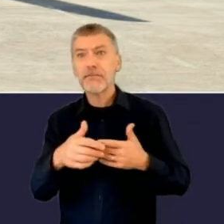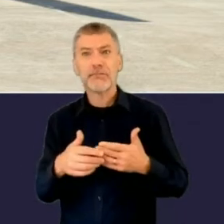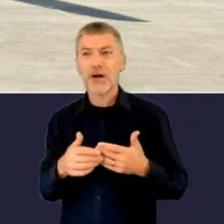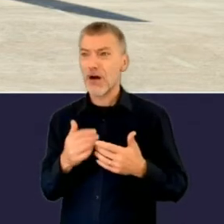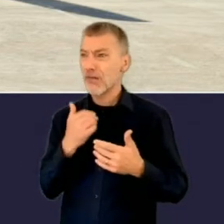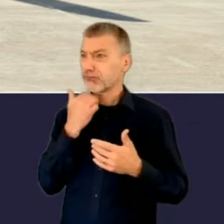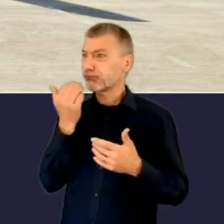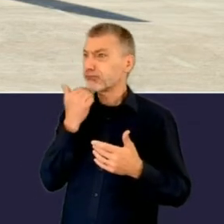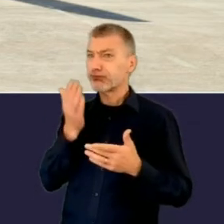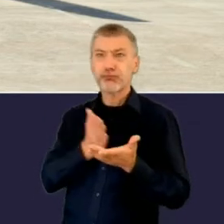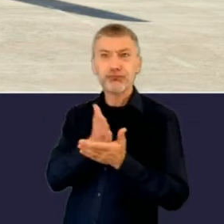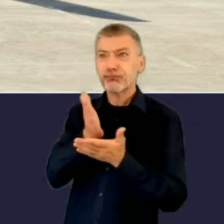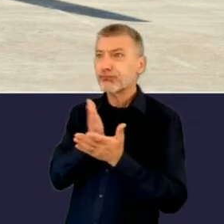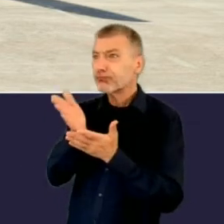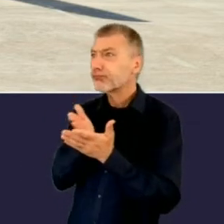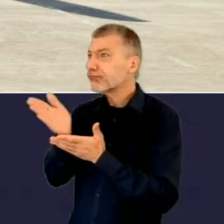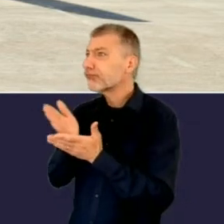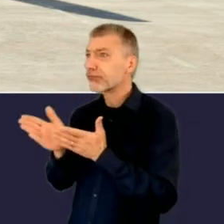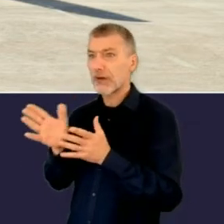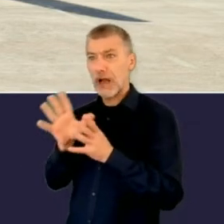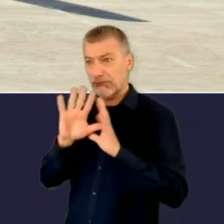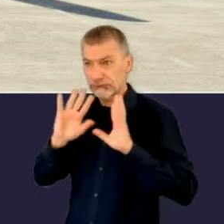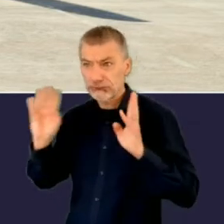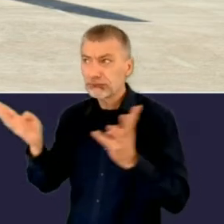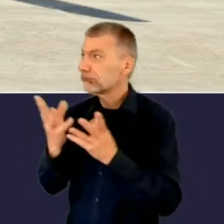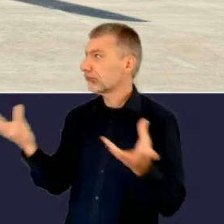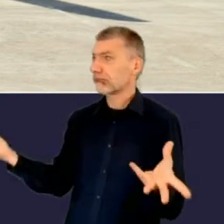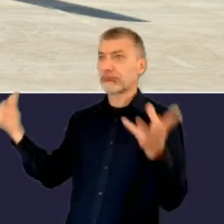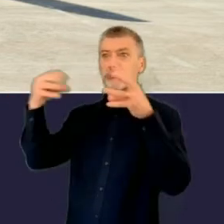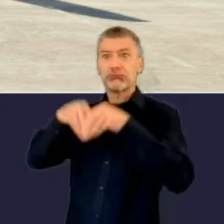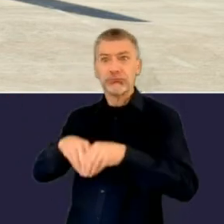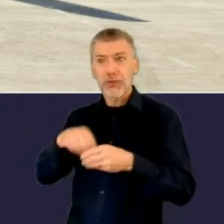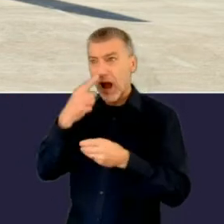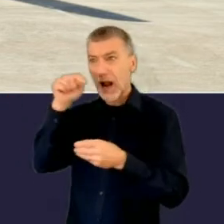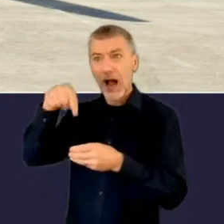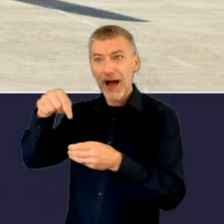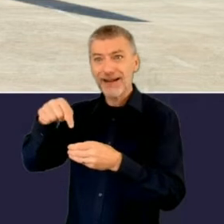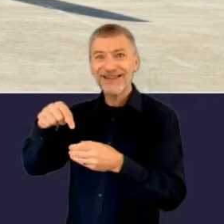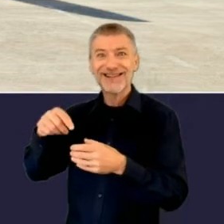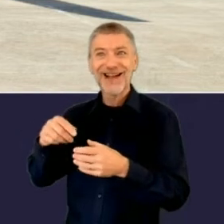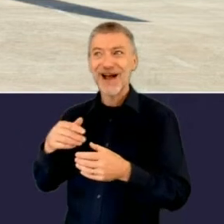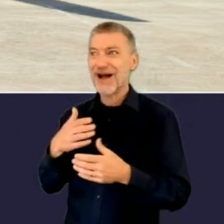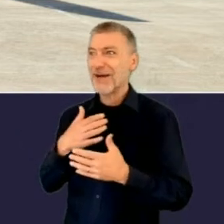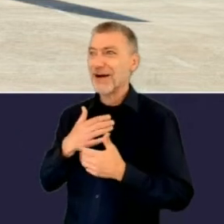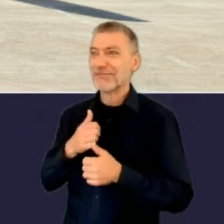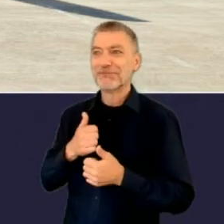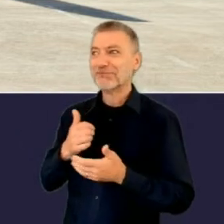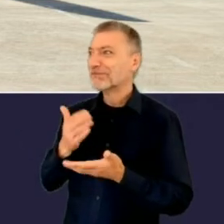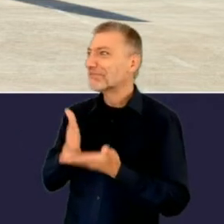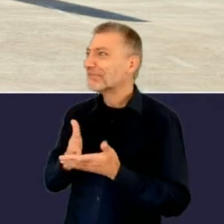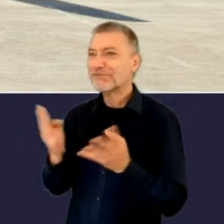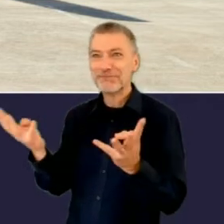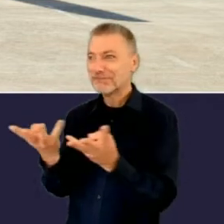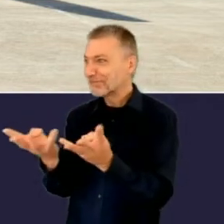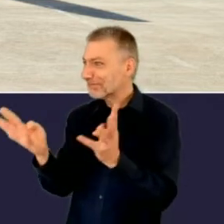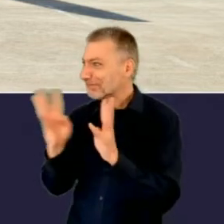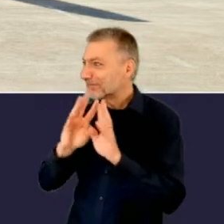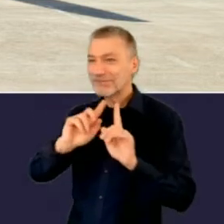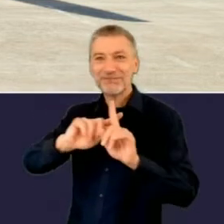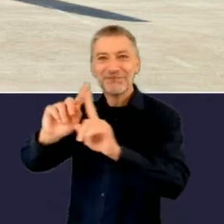be part of engineering and science in the future. And I love the fact that we bring all those people together in this team.